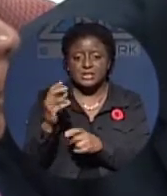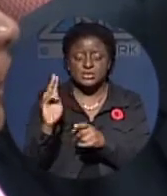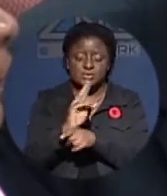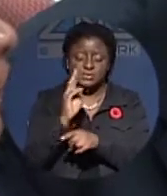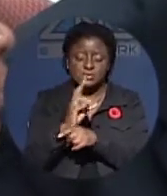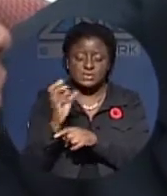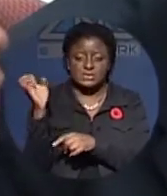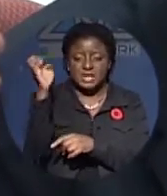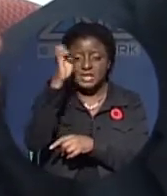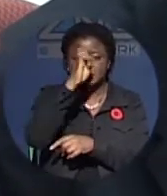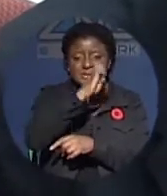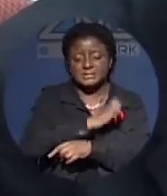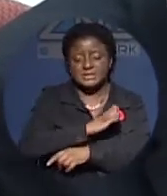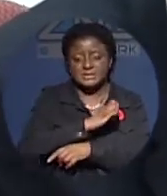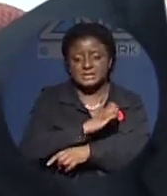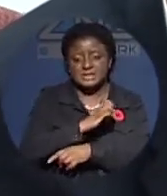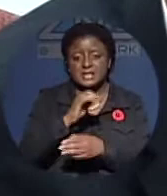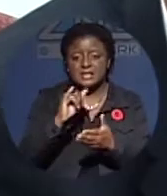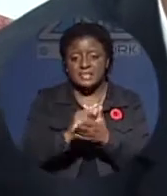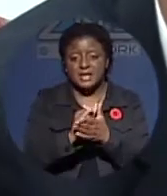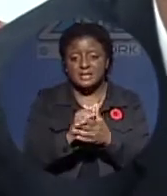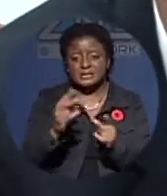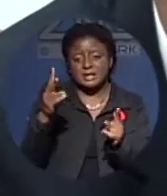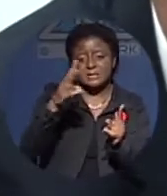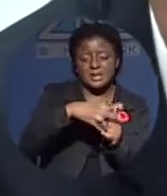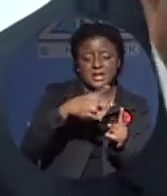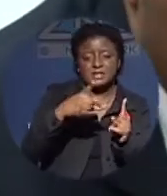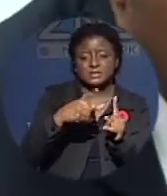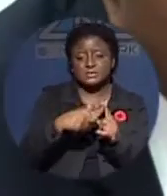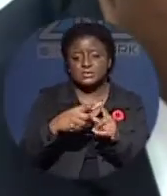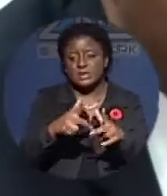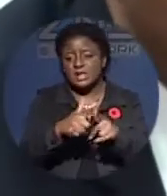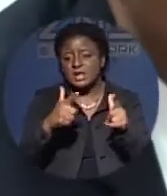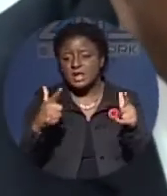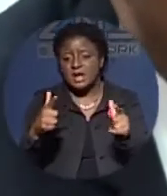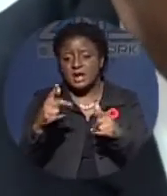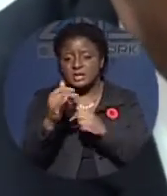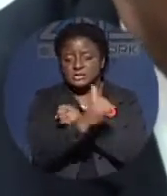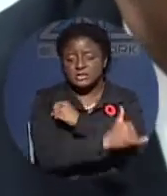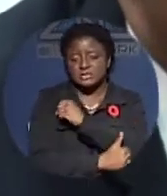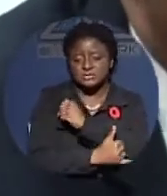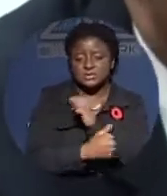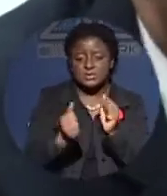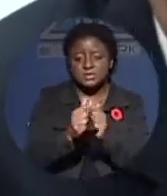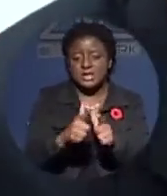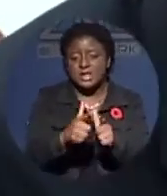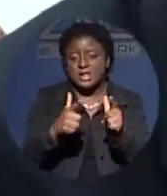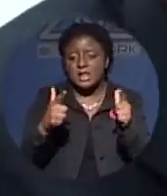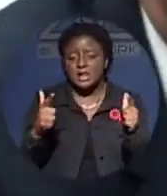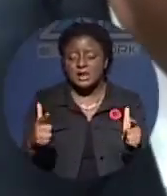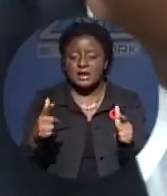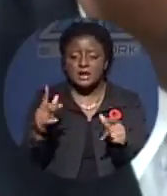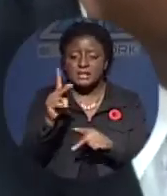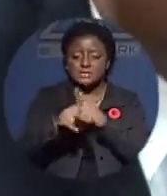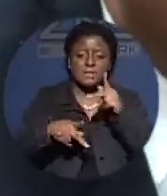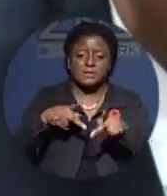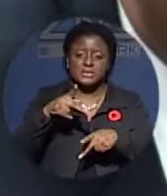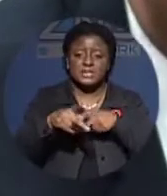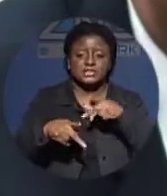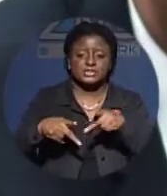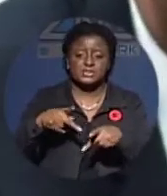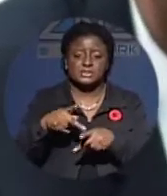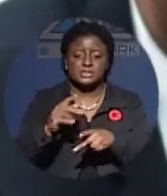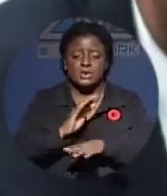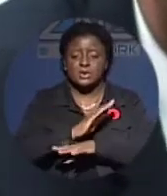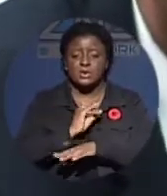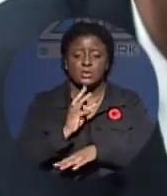estimates that really is applicable more to large countries with large populations. And so